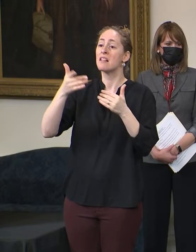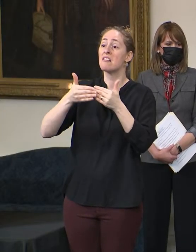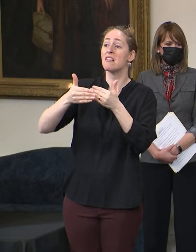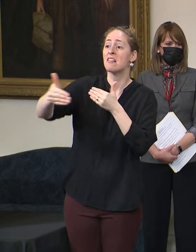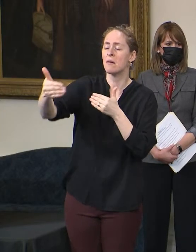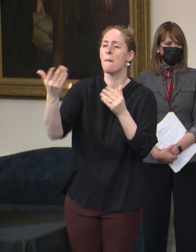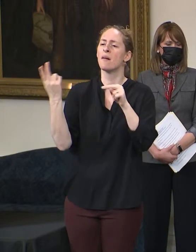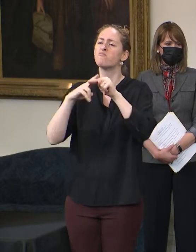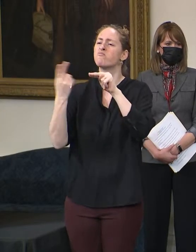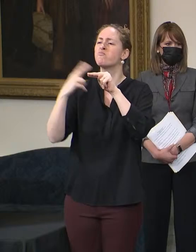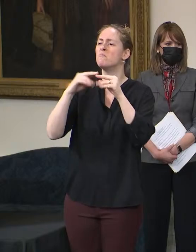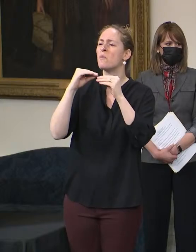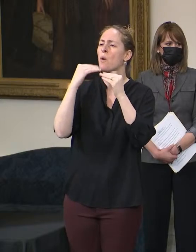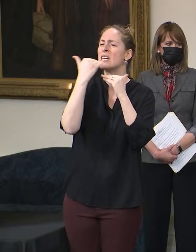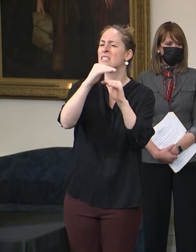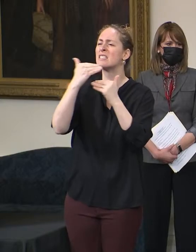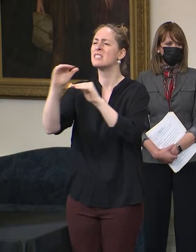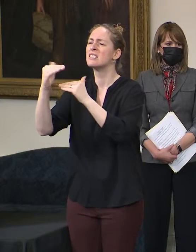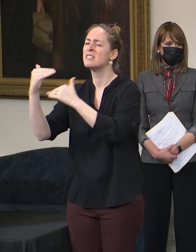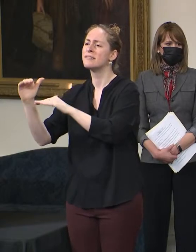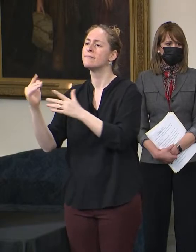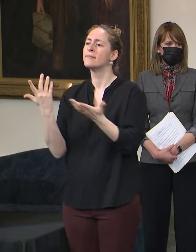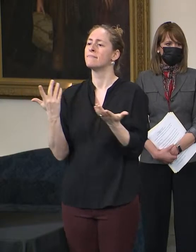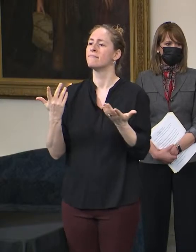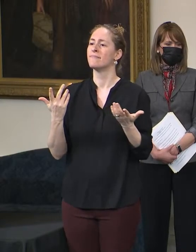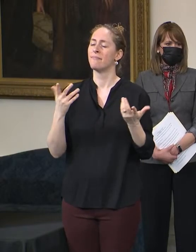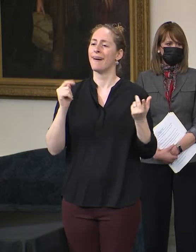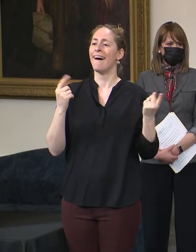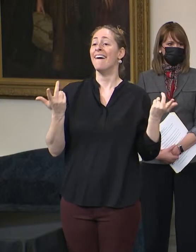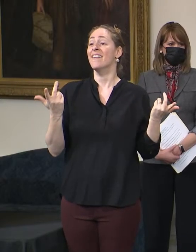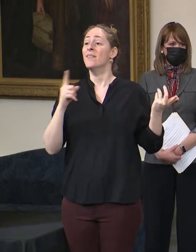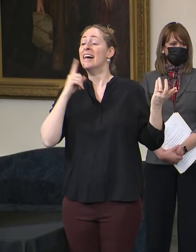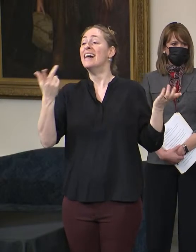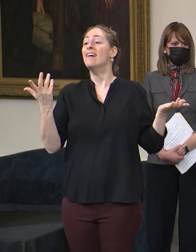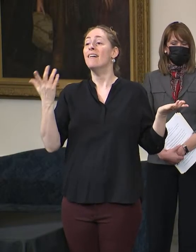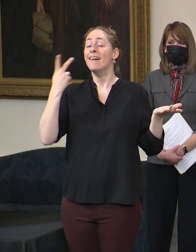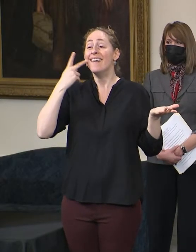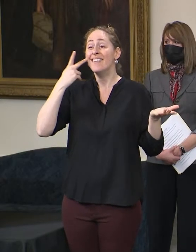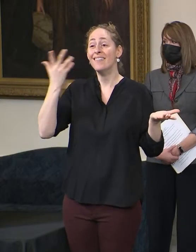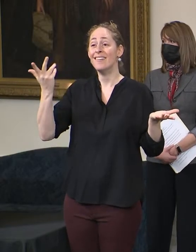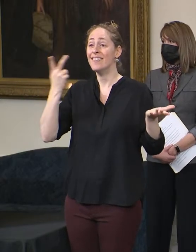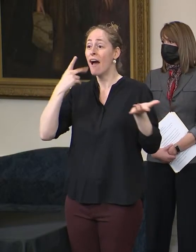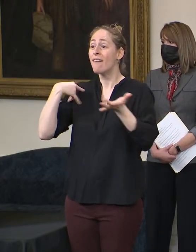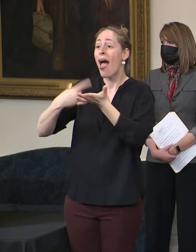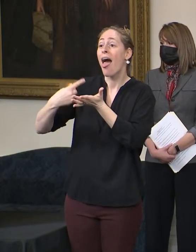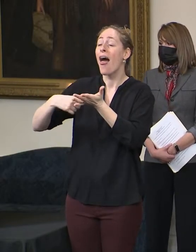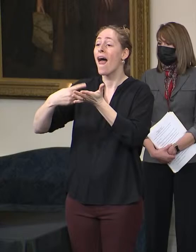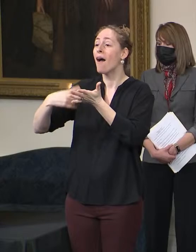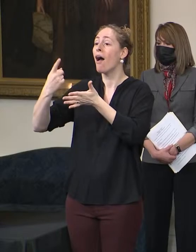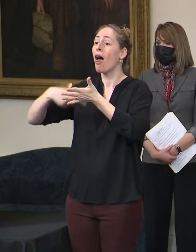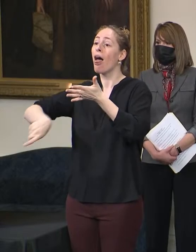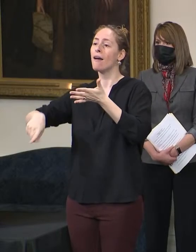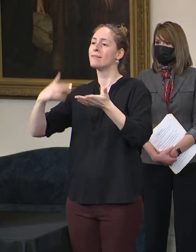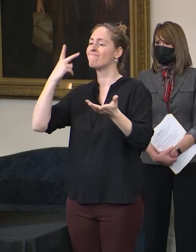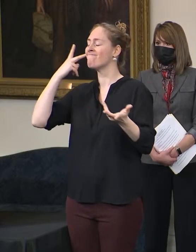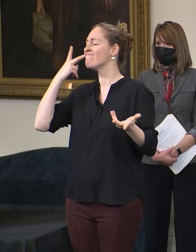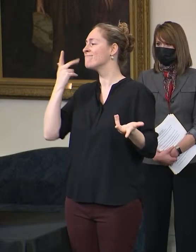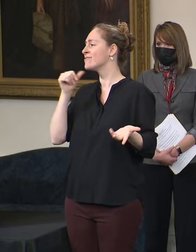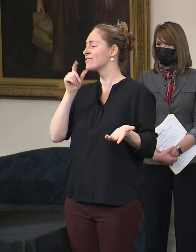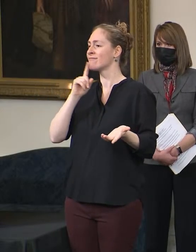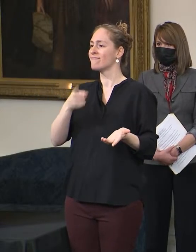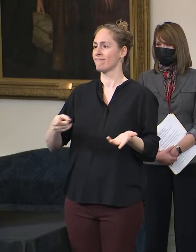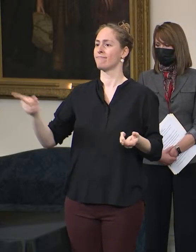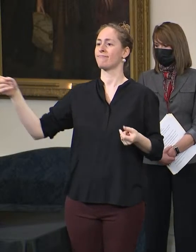about, either, I guess there's not much left in this week, but next week sometime. Governor, since we last spoke, so Anne Arundel County announced